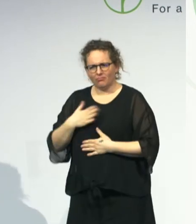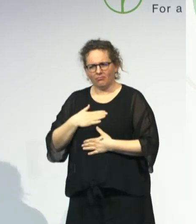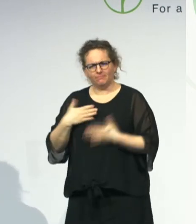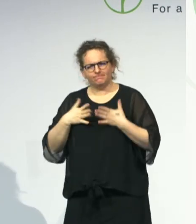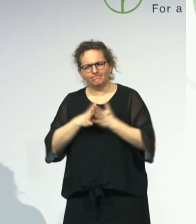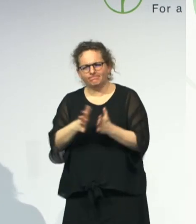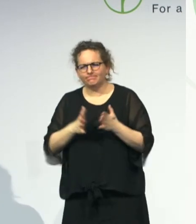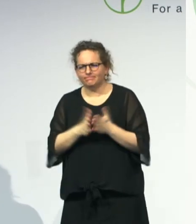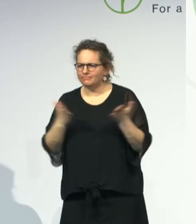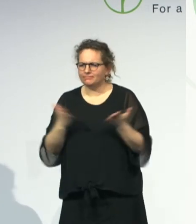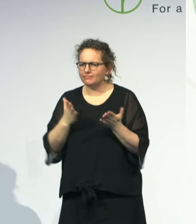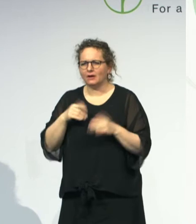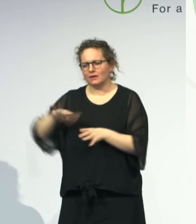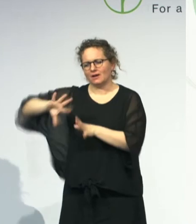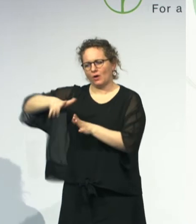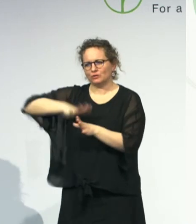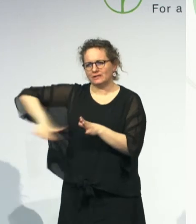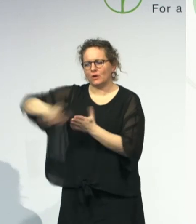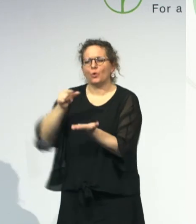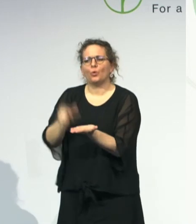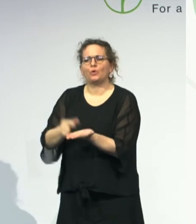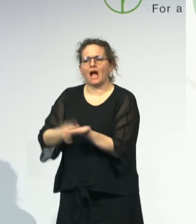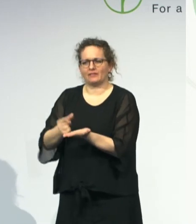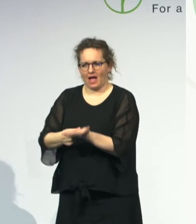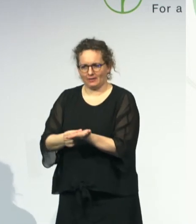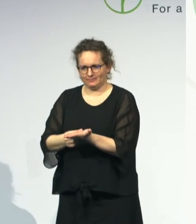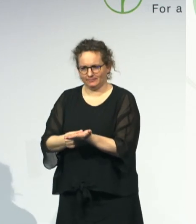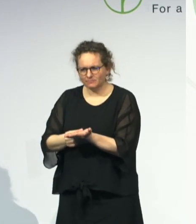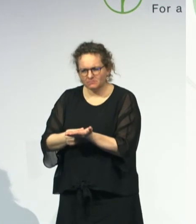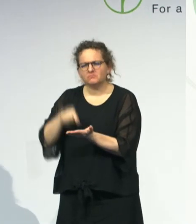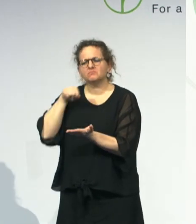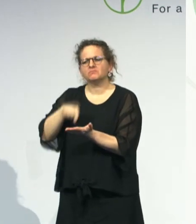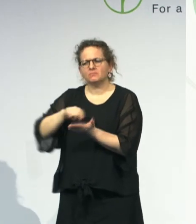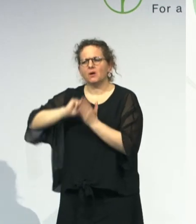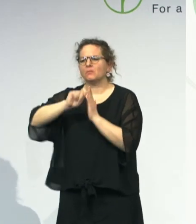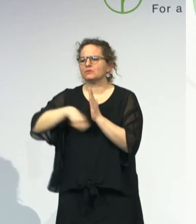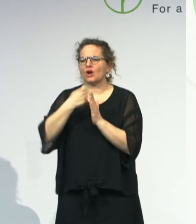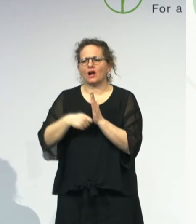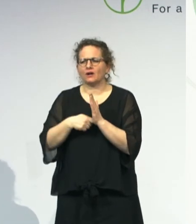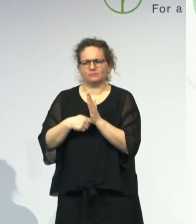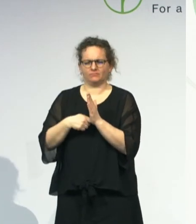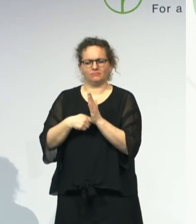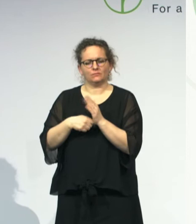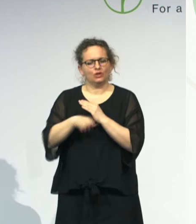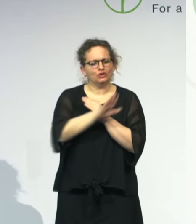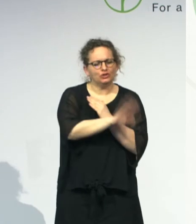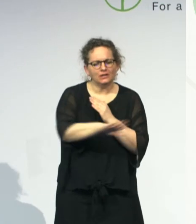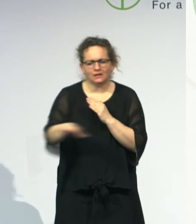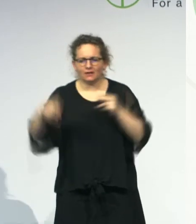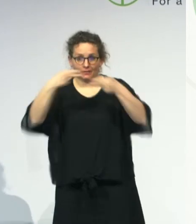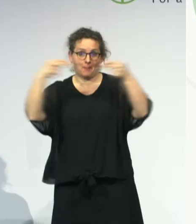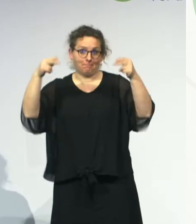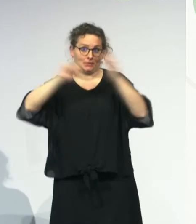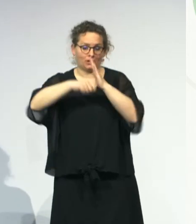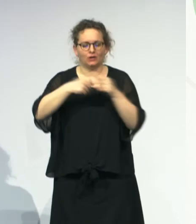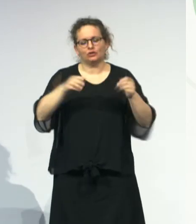now. Kinder eine Chance and A Chance for Children, its Ugandan partner NGO, were founded